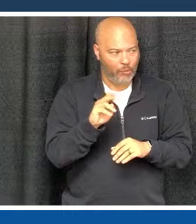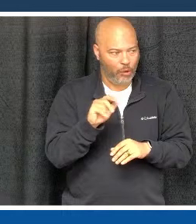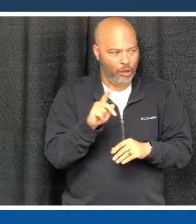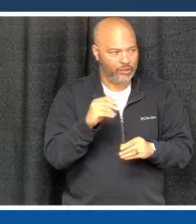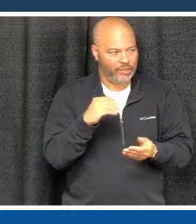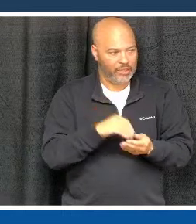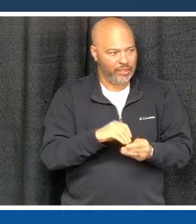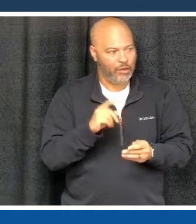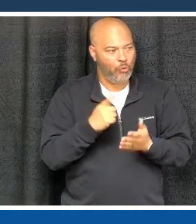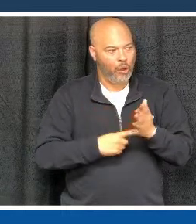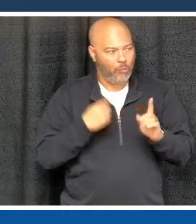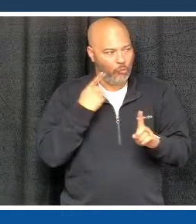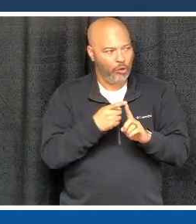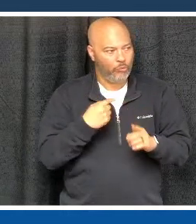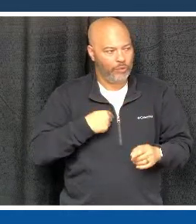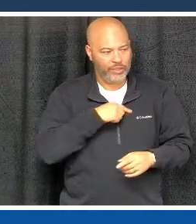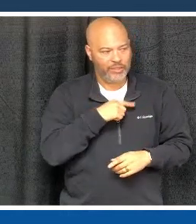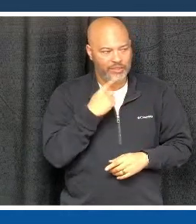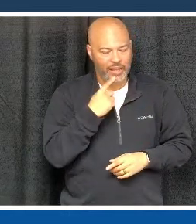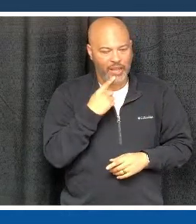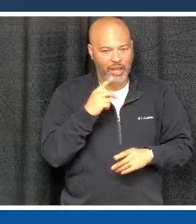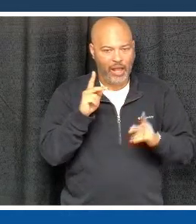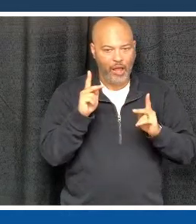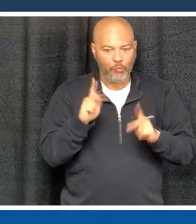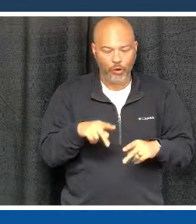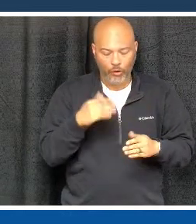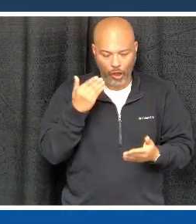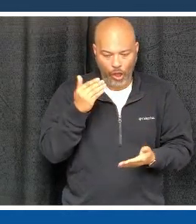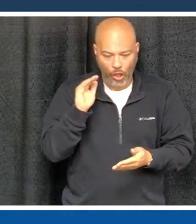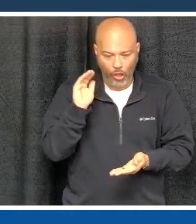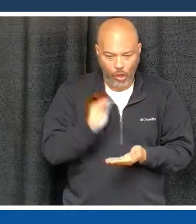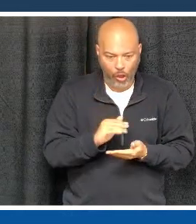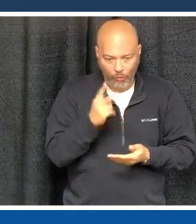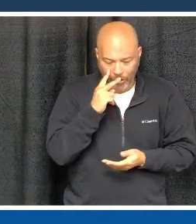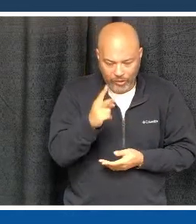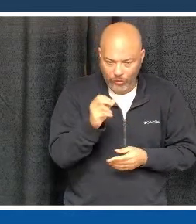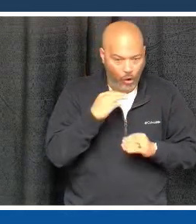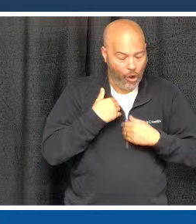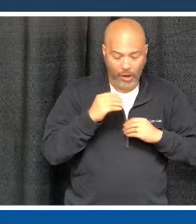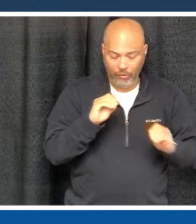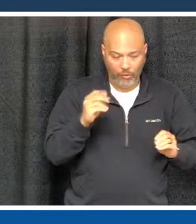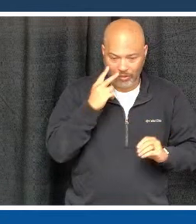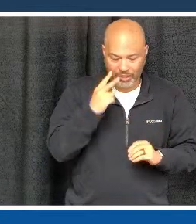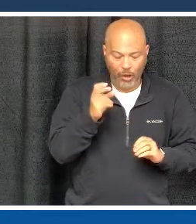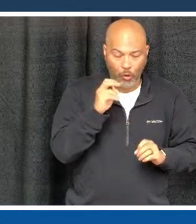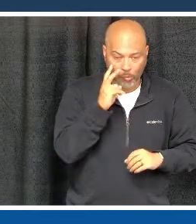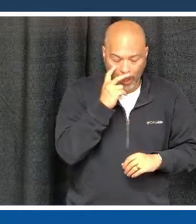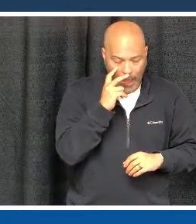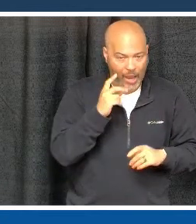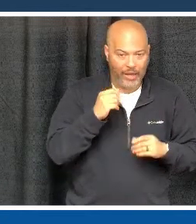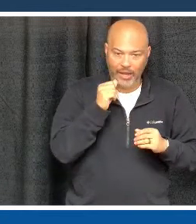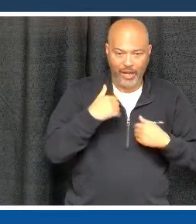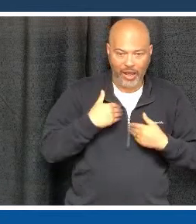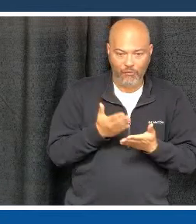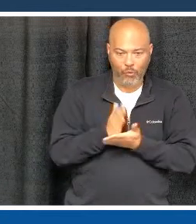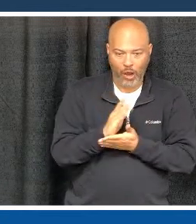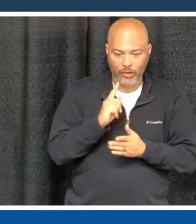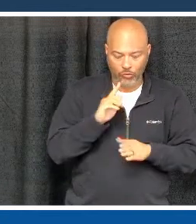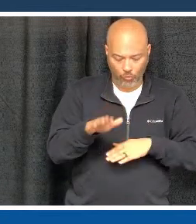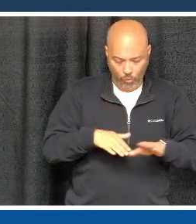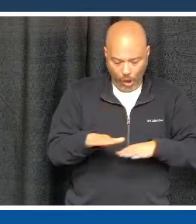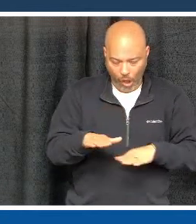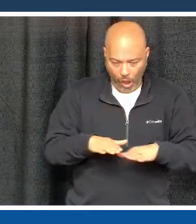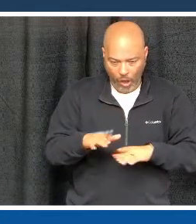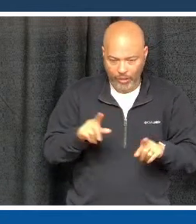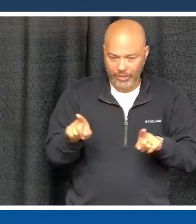at what point do we say a person of low vision or no vision doesn't have the right to move along our roadways